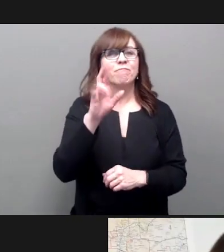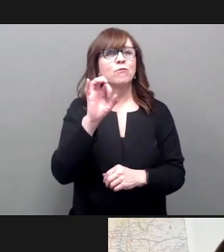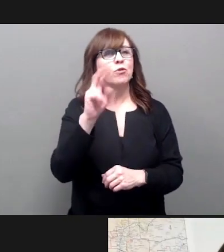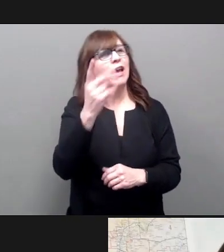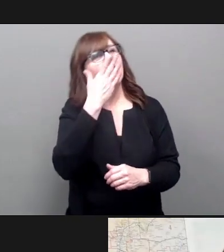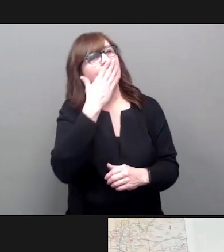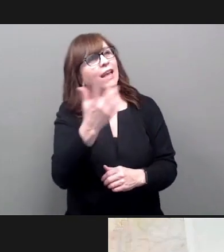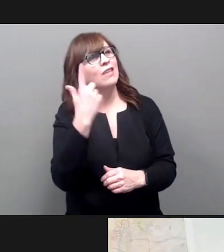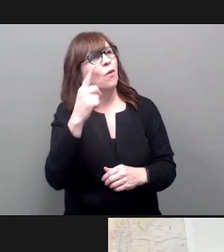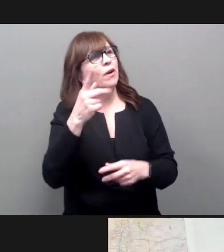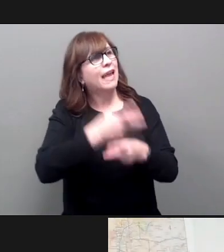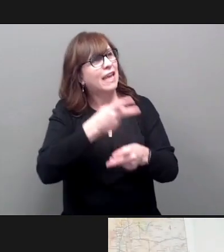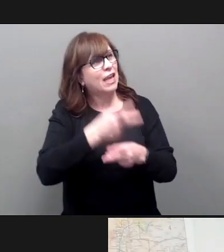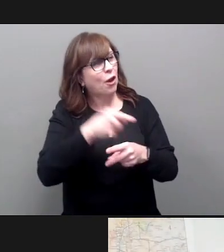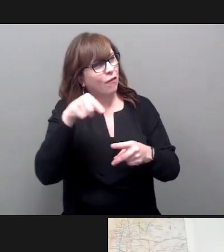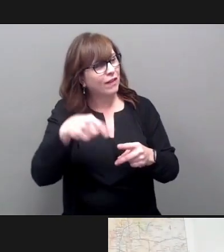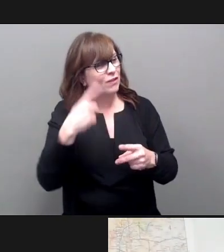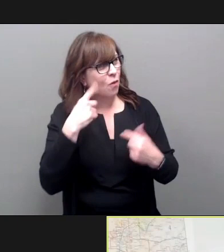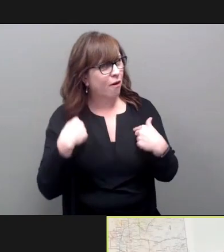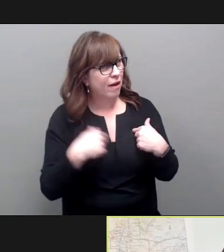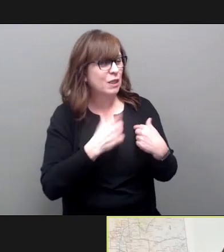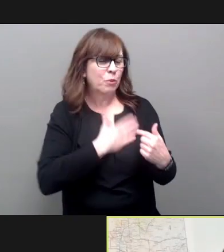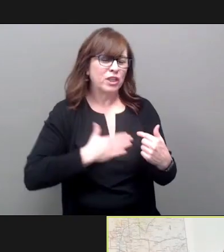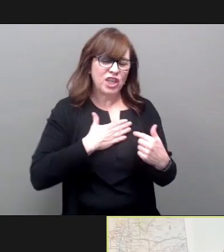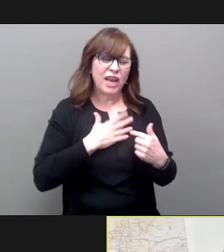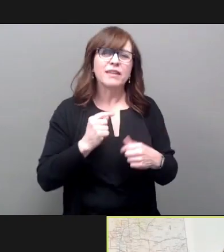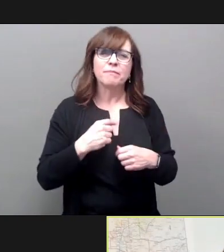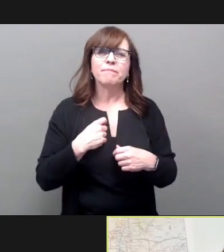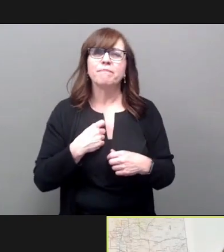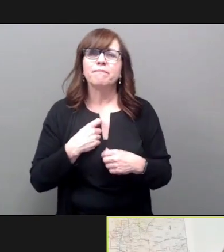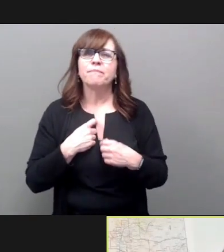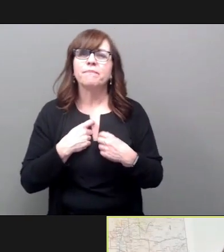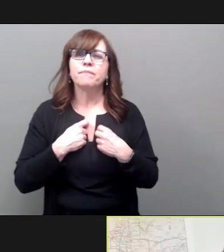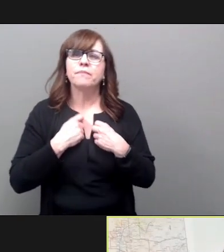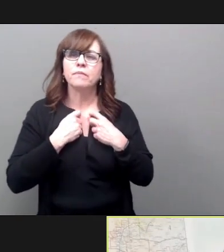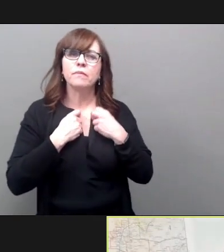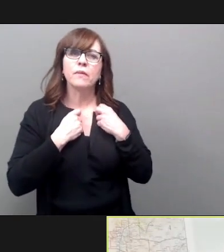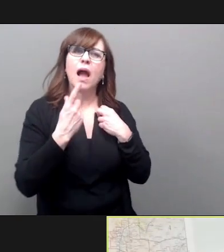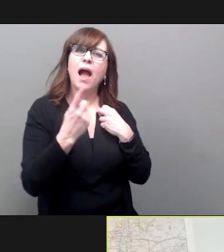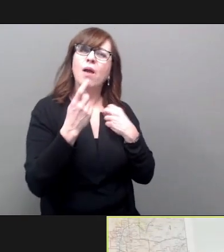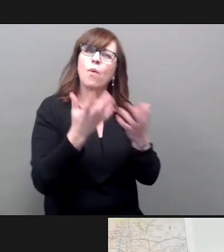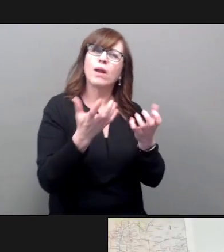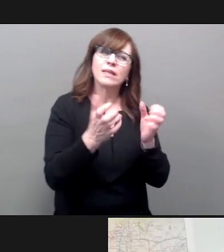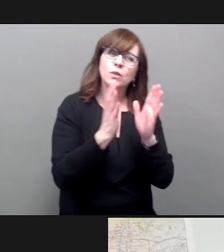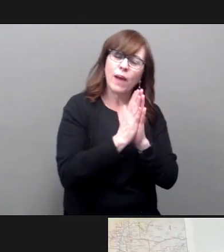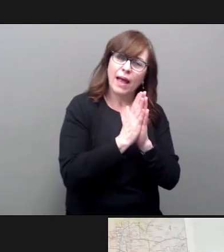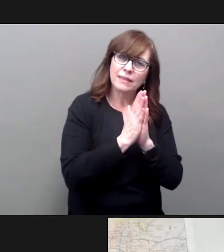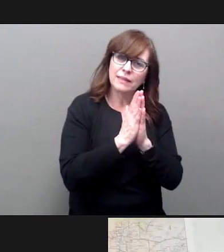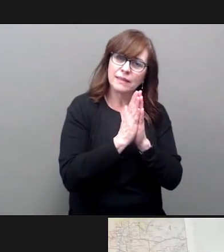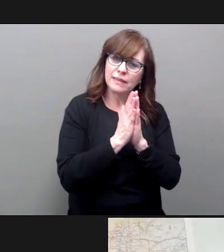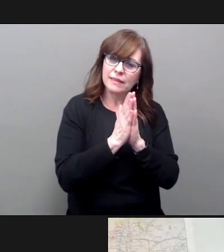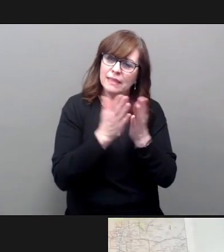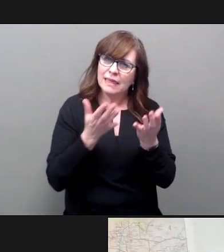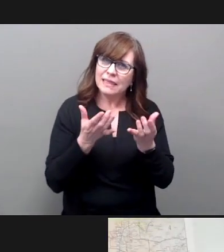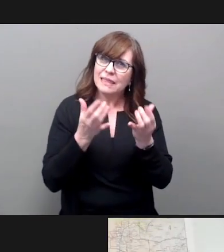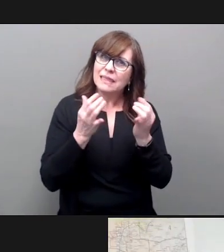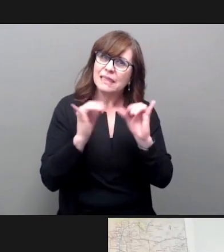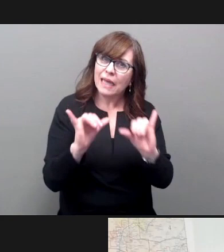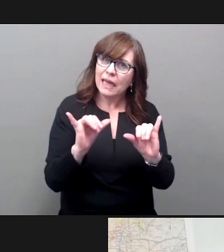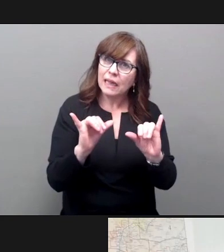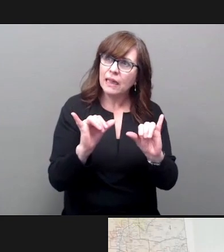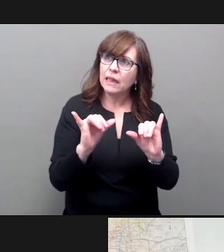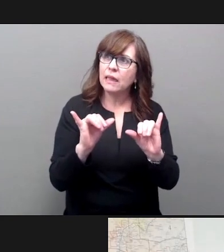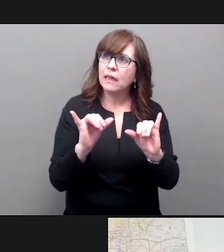this. Appreciate it. I wanted to ask, is there still a shortage or a